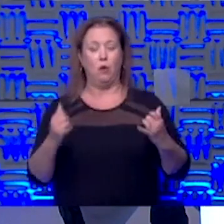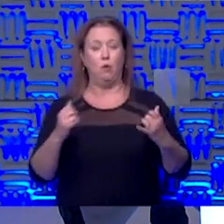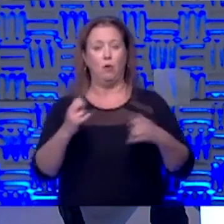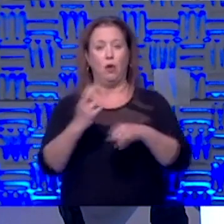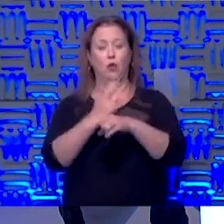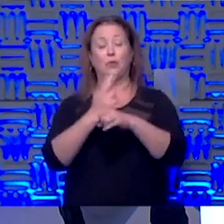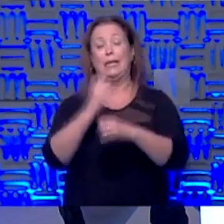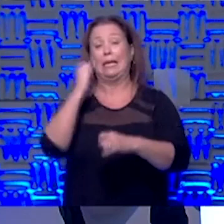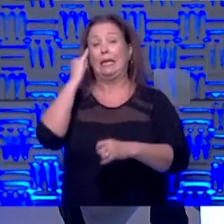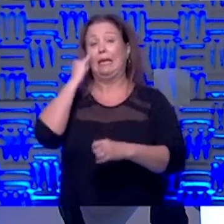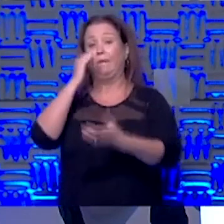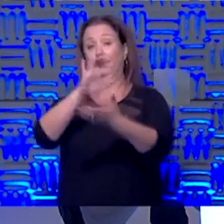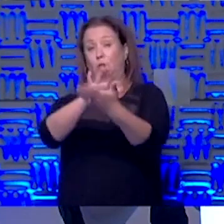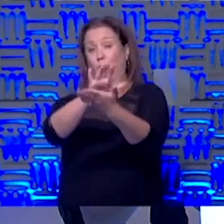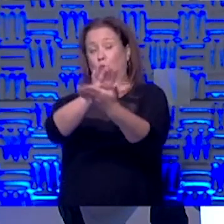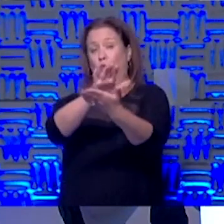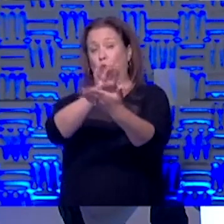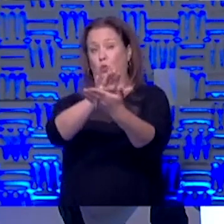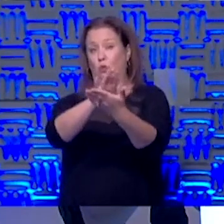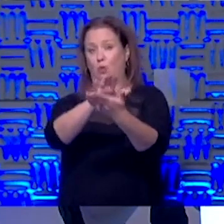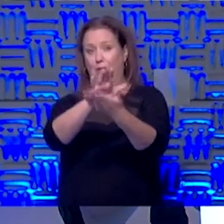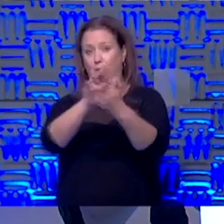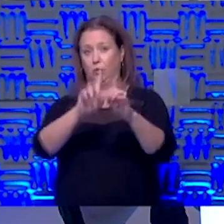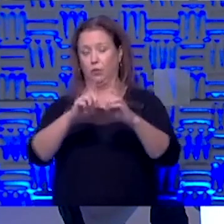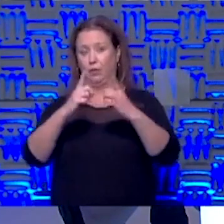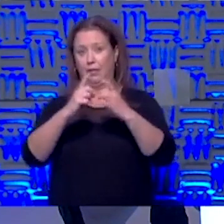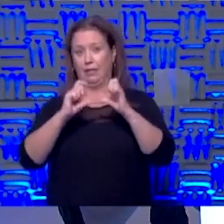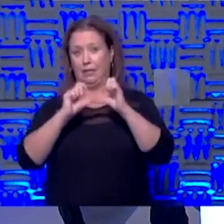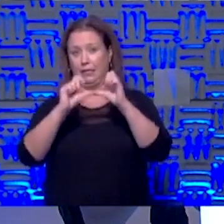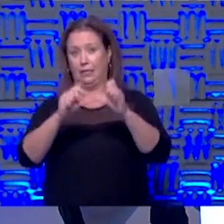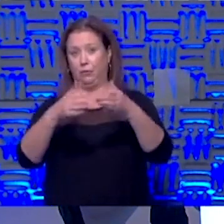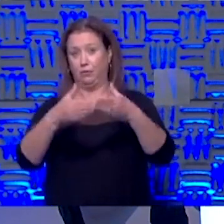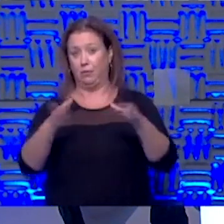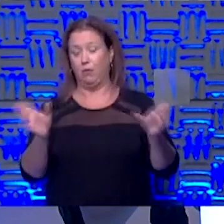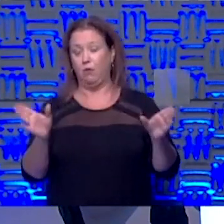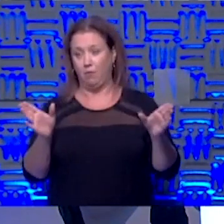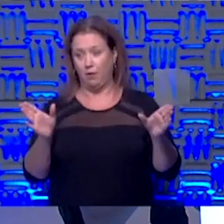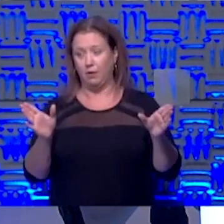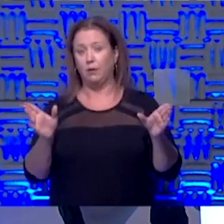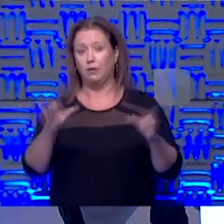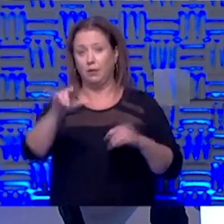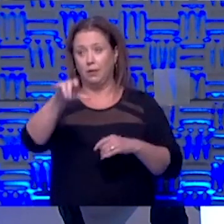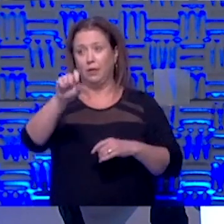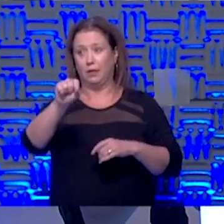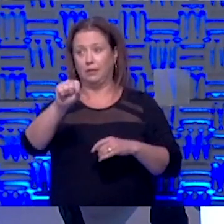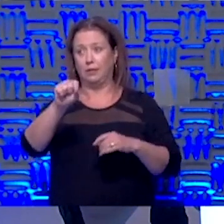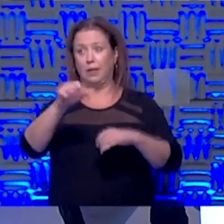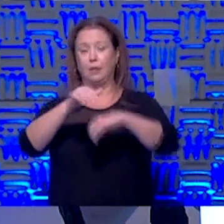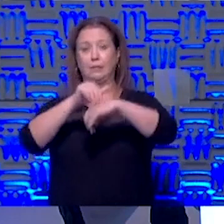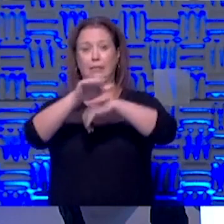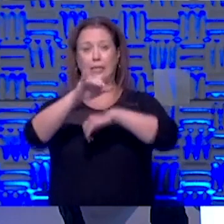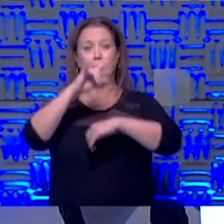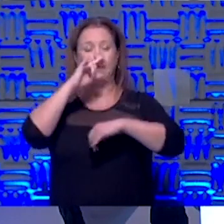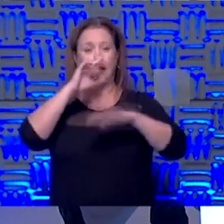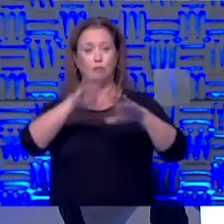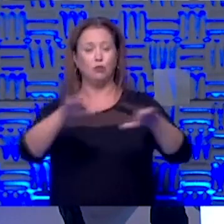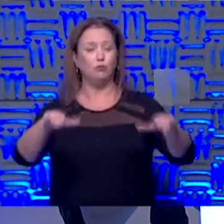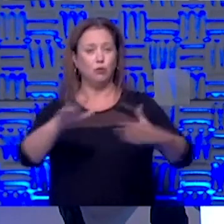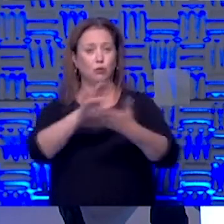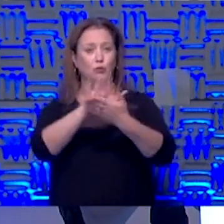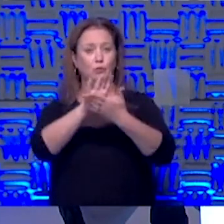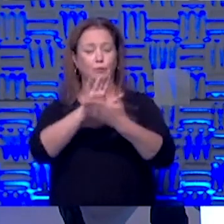If the school and the school district continues to be open, yes, I am sending my children to